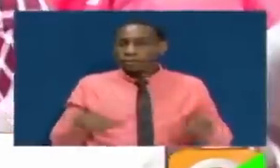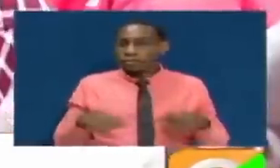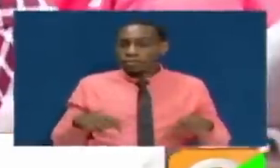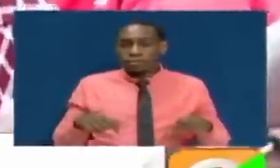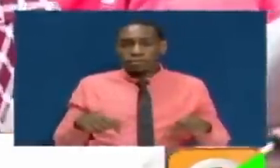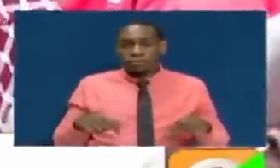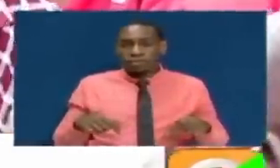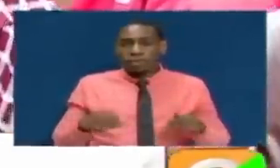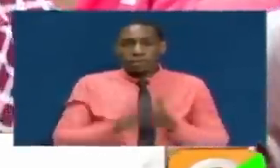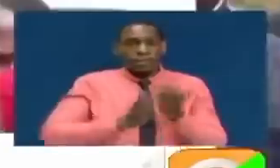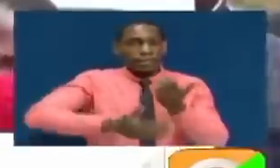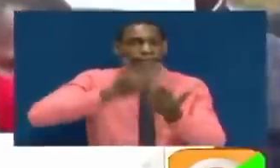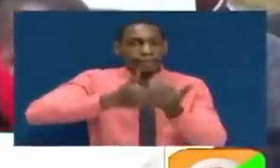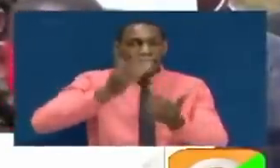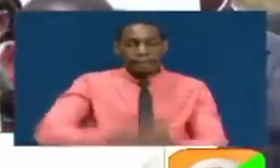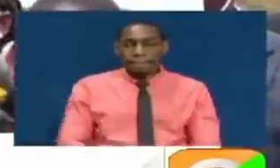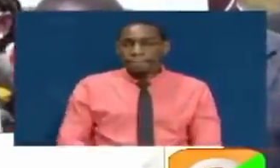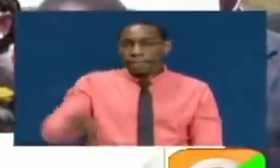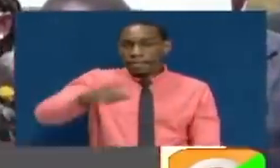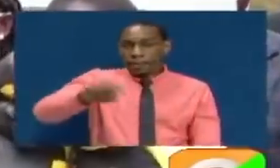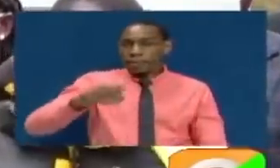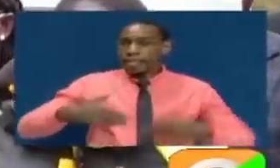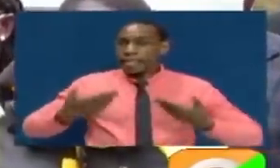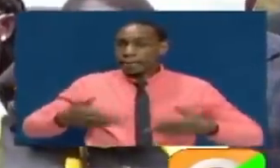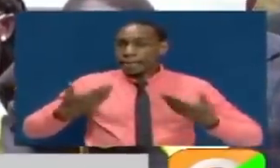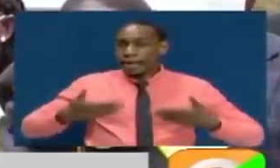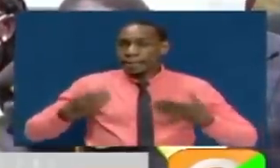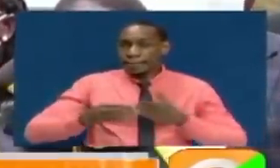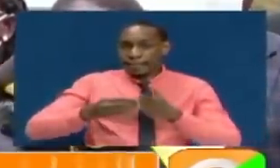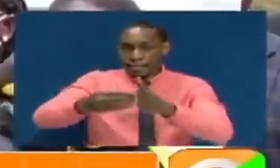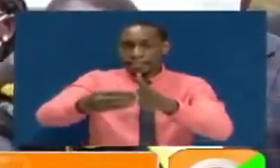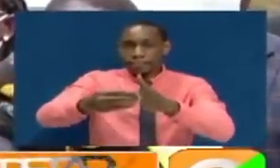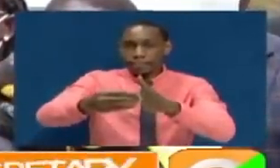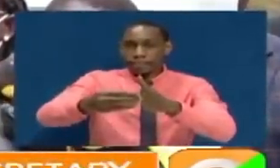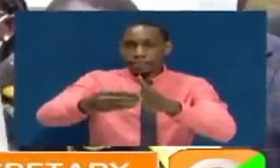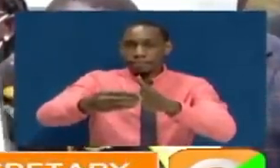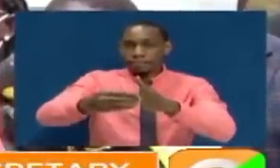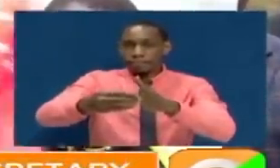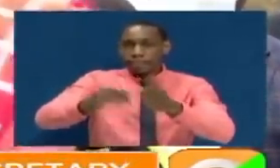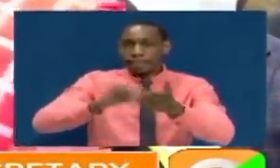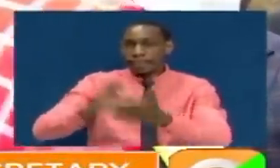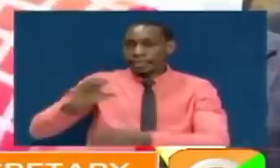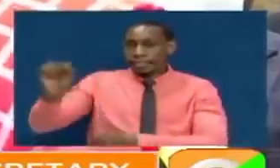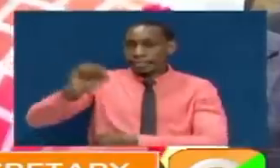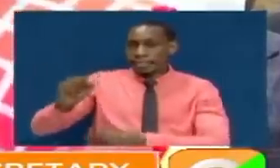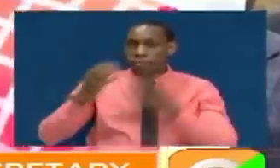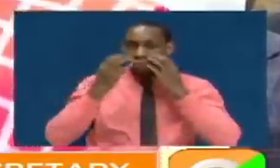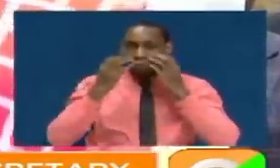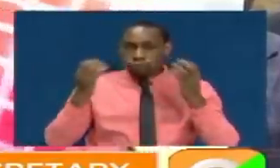wala mapendeleo. Sisi tunafurahia ile uongozi ambao CS